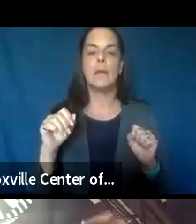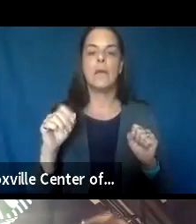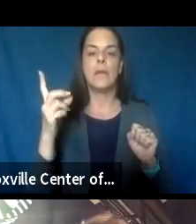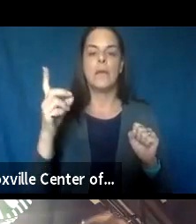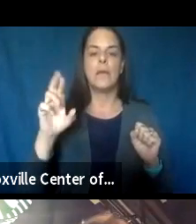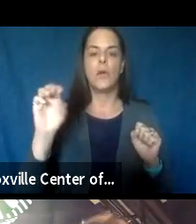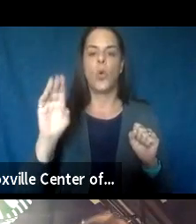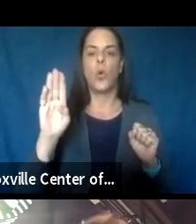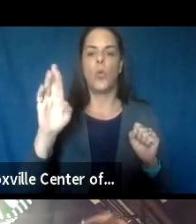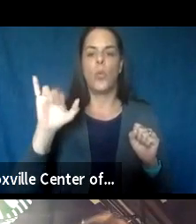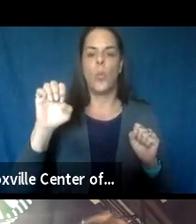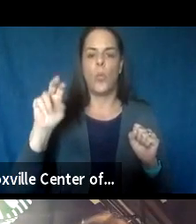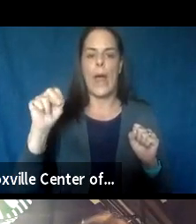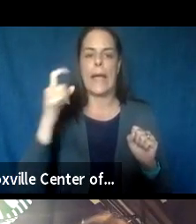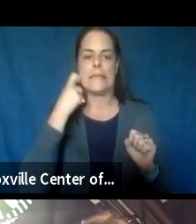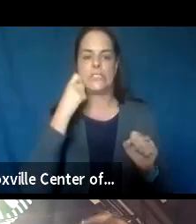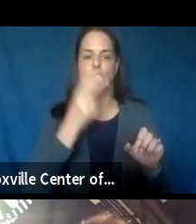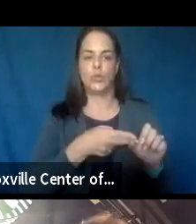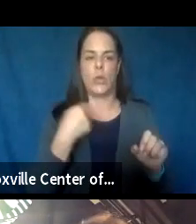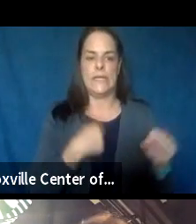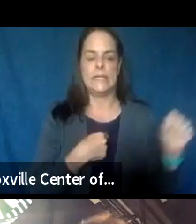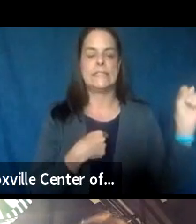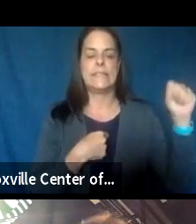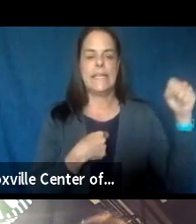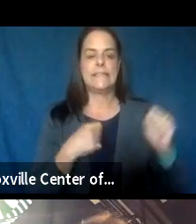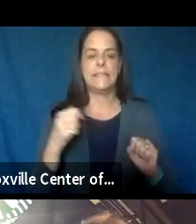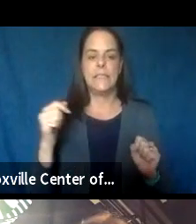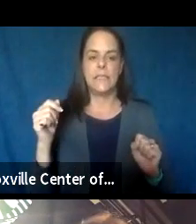Dr. O'Brien, who joined us, Yes.